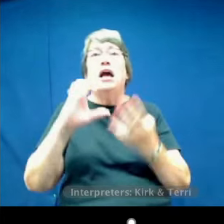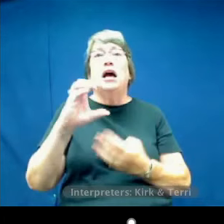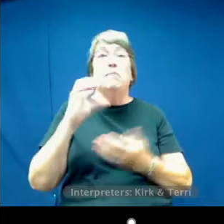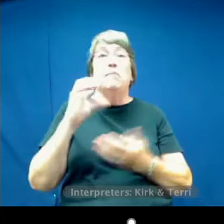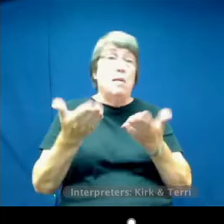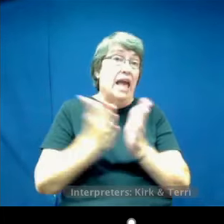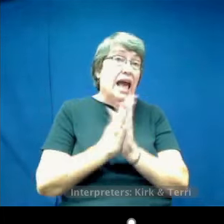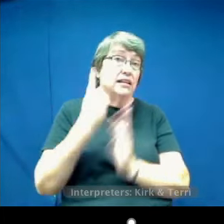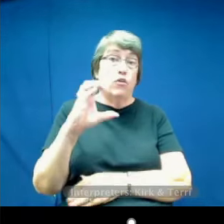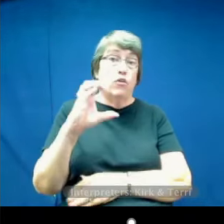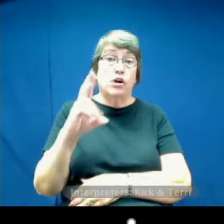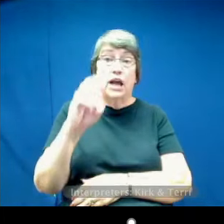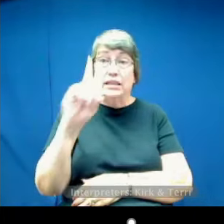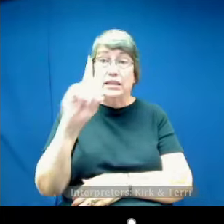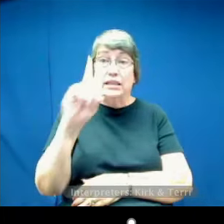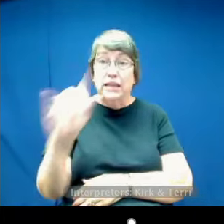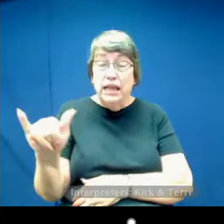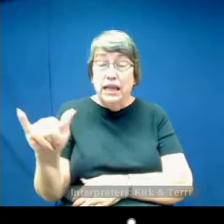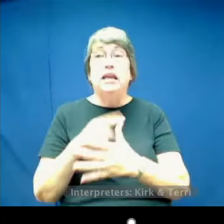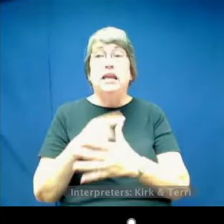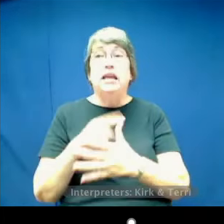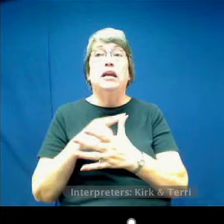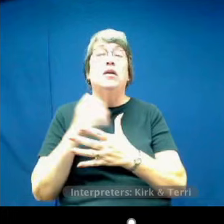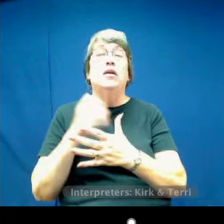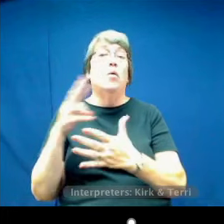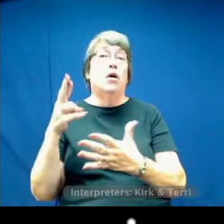enforcement or modification of prior temporary orders,